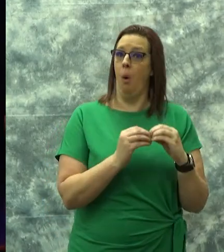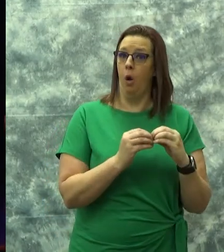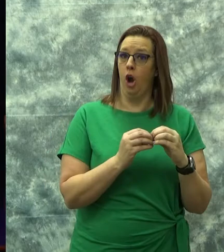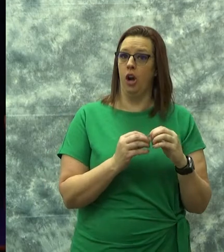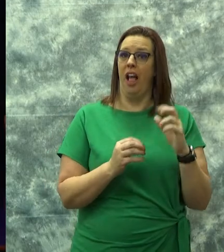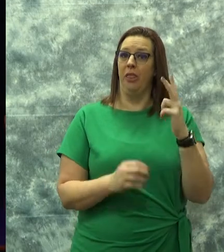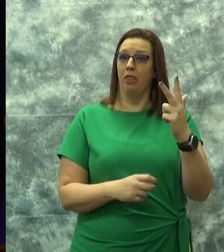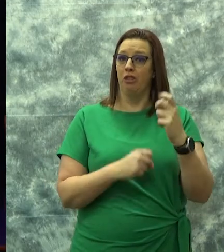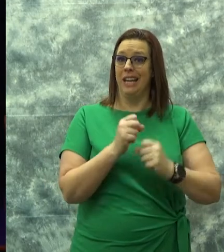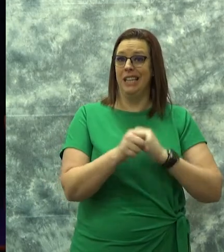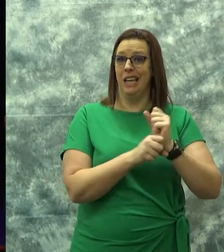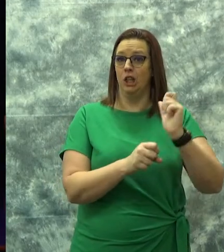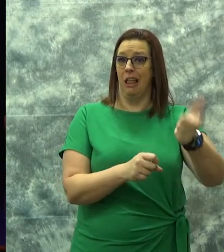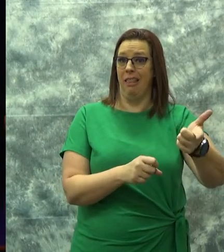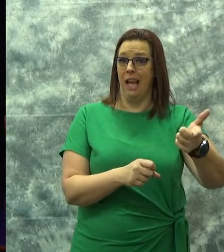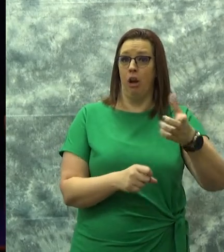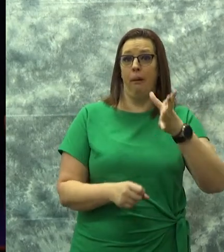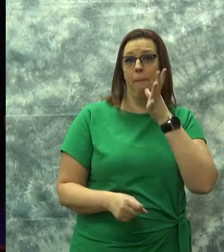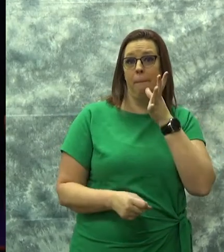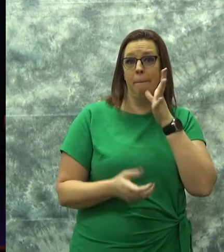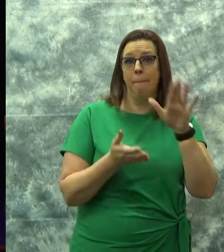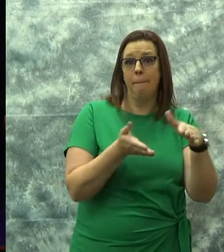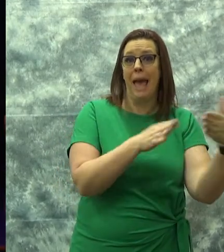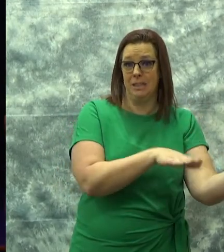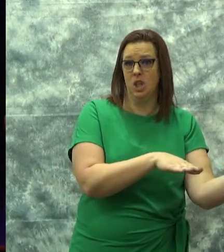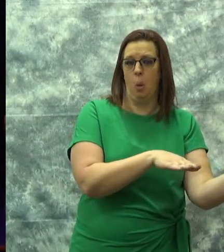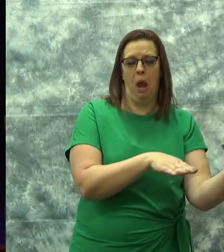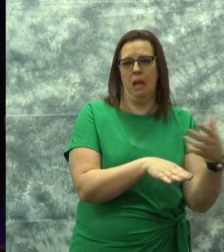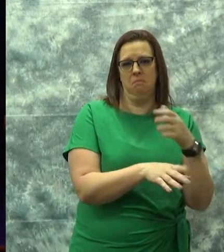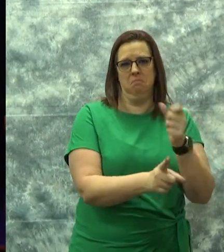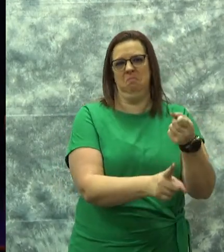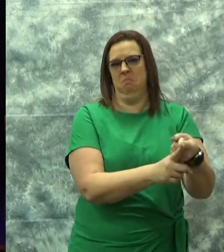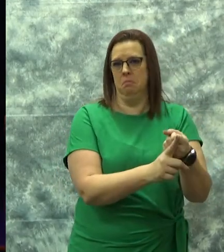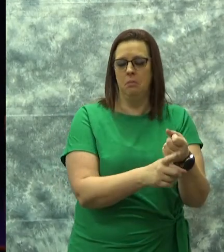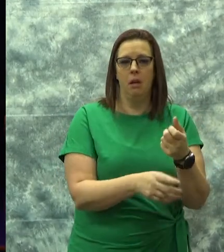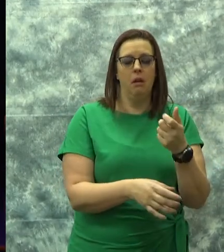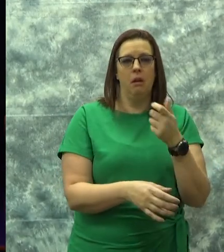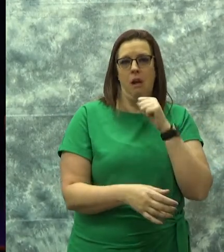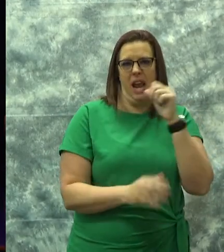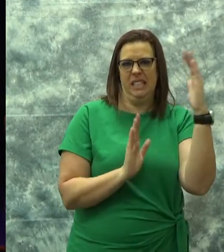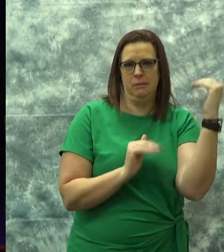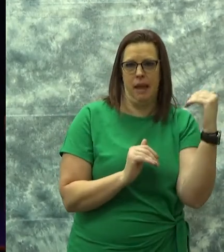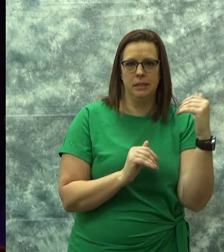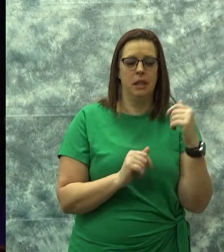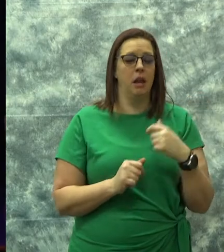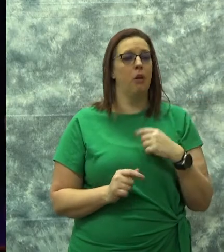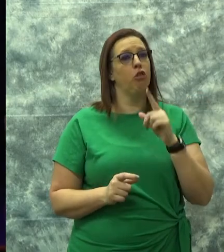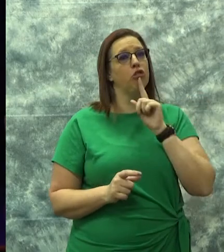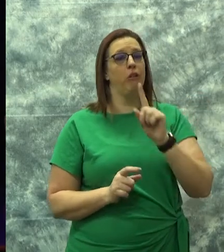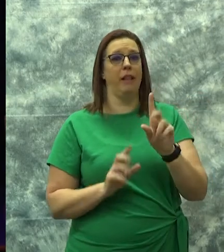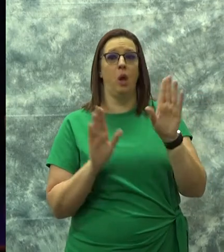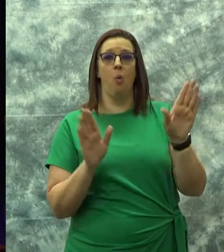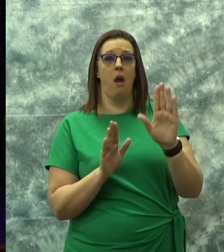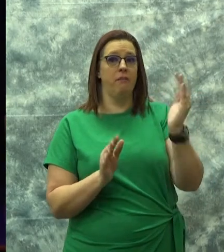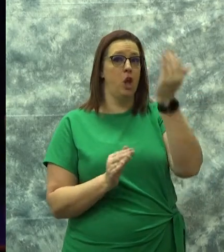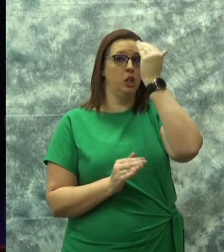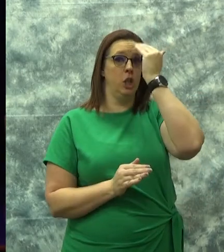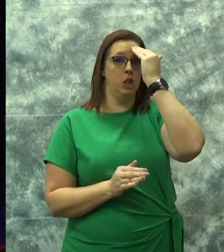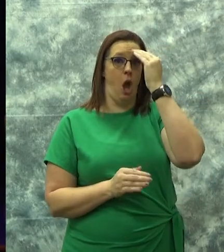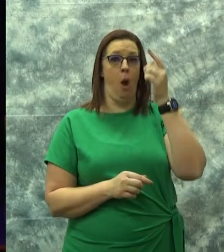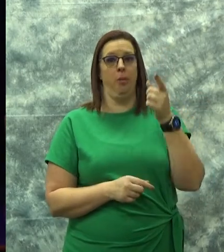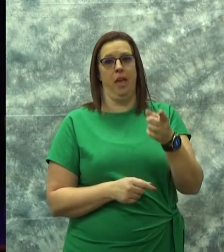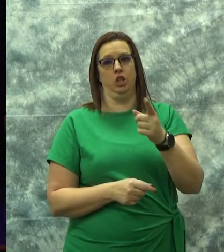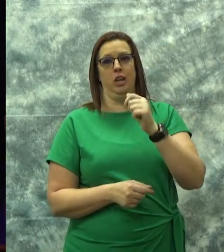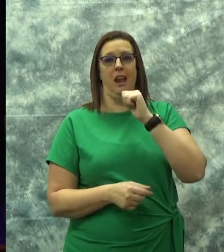was even more touching because 3 years later, that mother passed away unexpectedly. And it was so wonderful to know that she and her